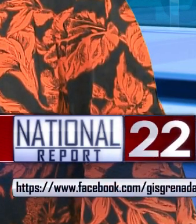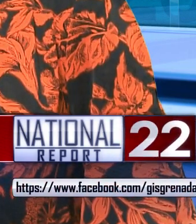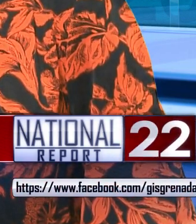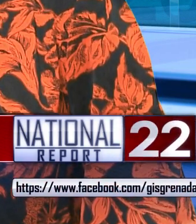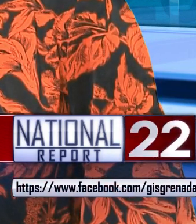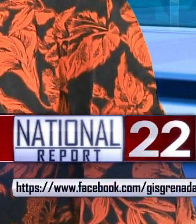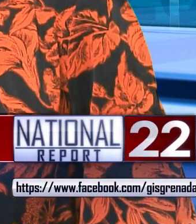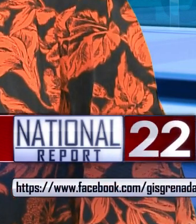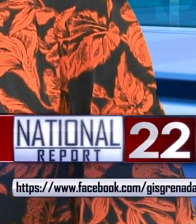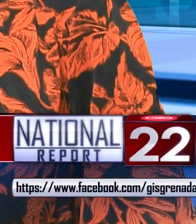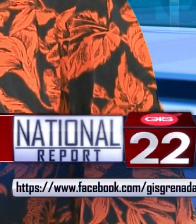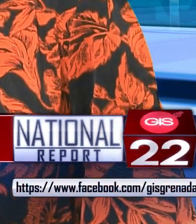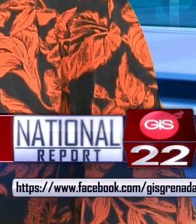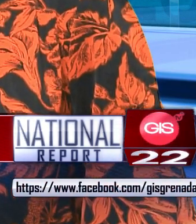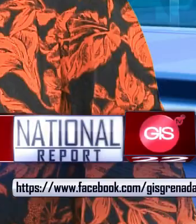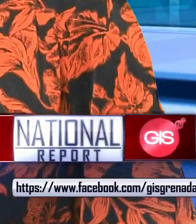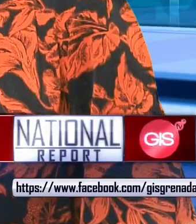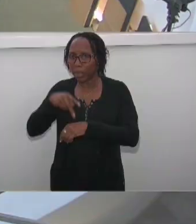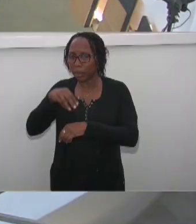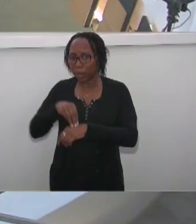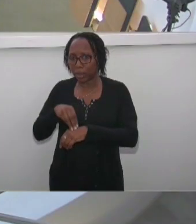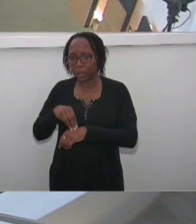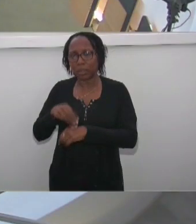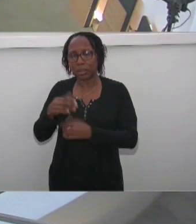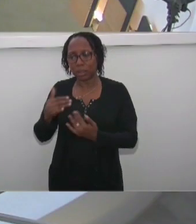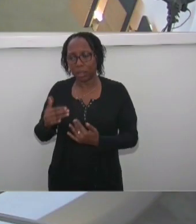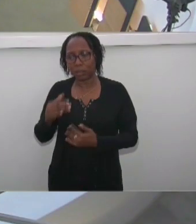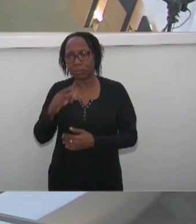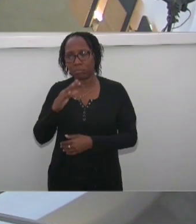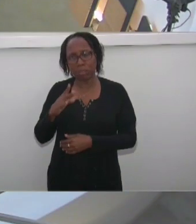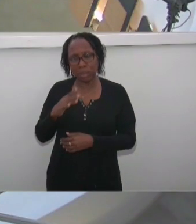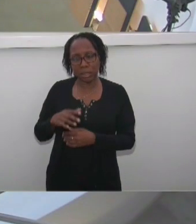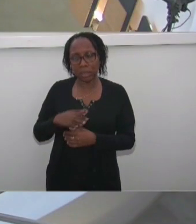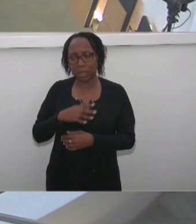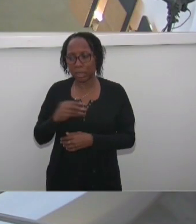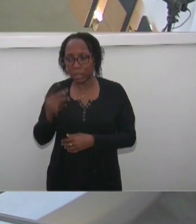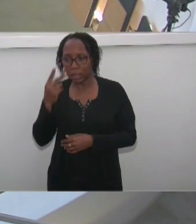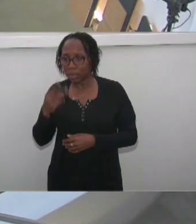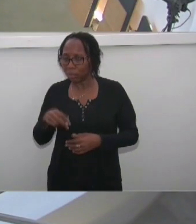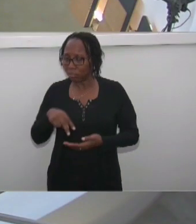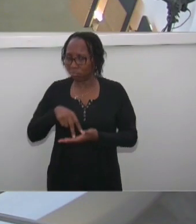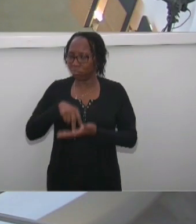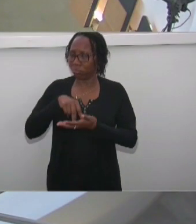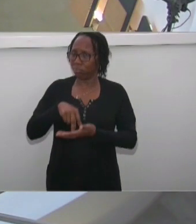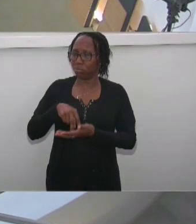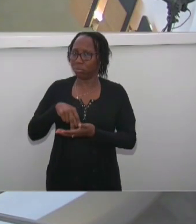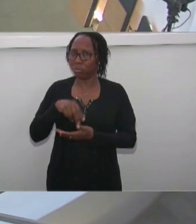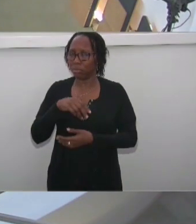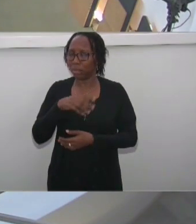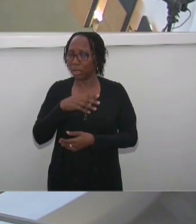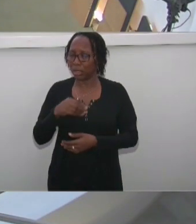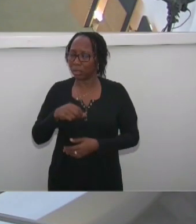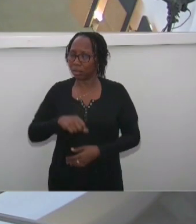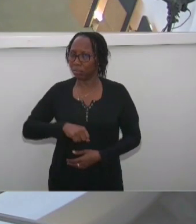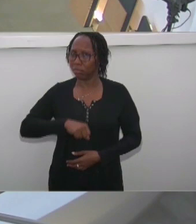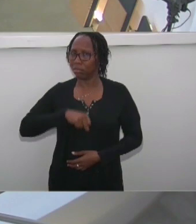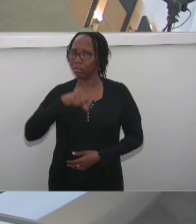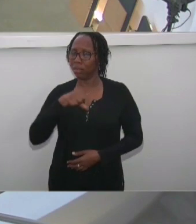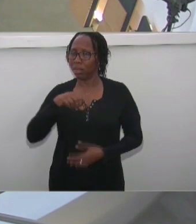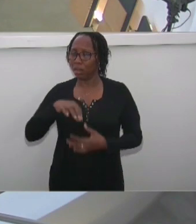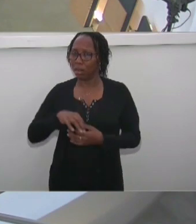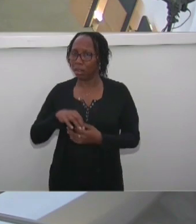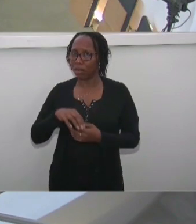the Foreign Service and create a new cohort of diplomats. Minister for Foreign Affairs, Trade and